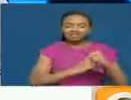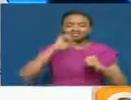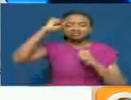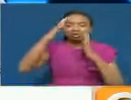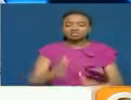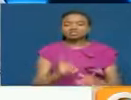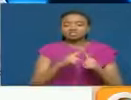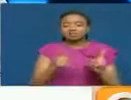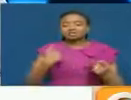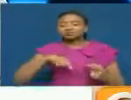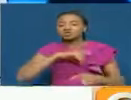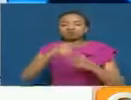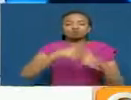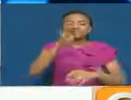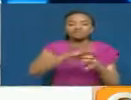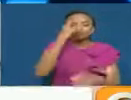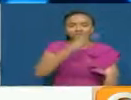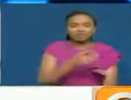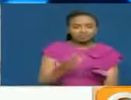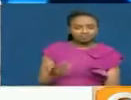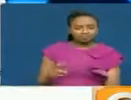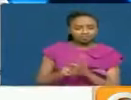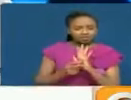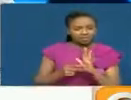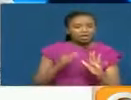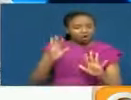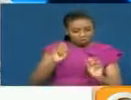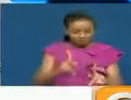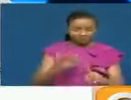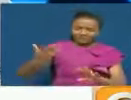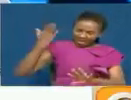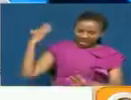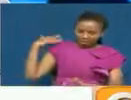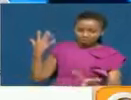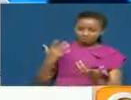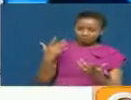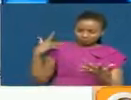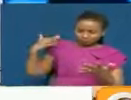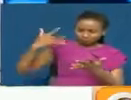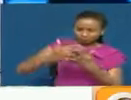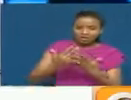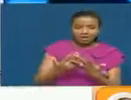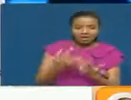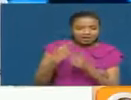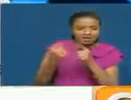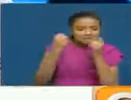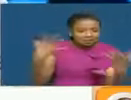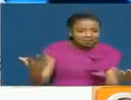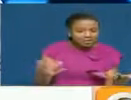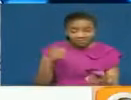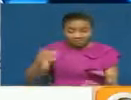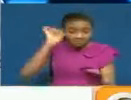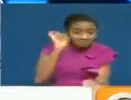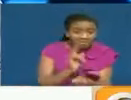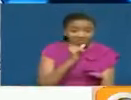them. Now this is 2021. Did they pursue those 106 people beyond the ballot? What became of them? I would